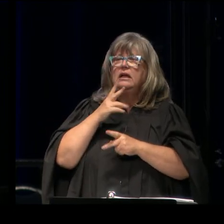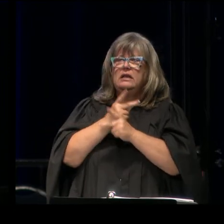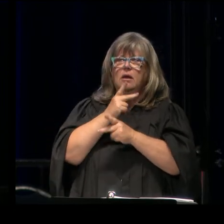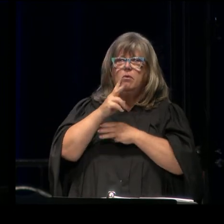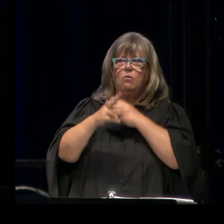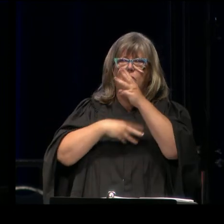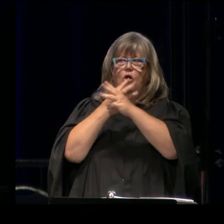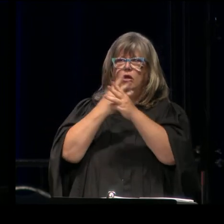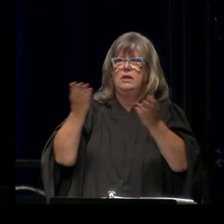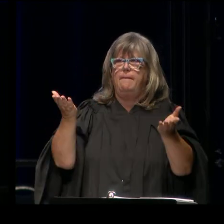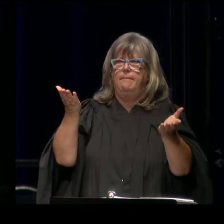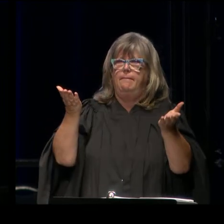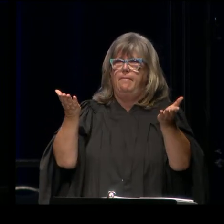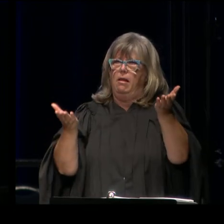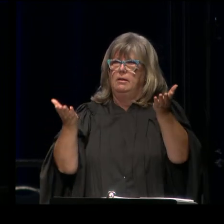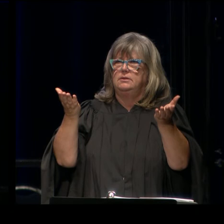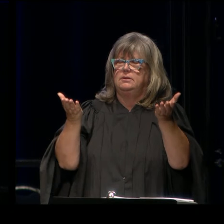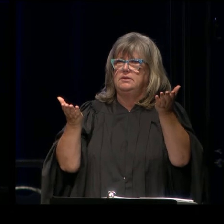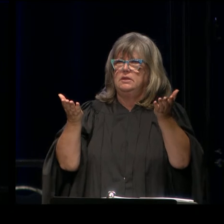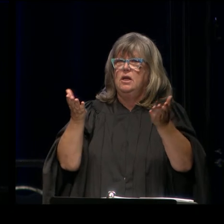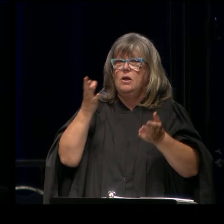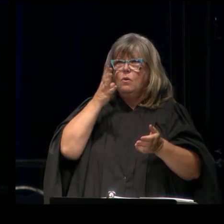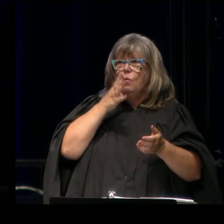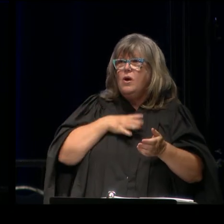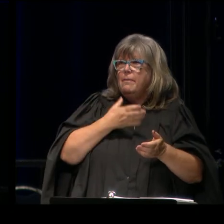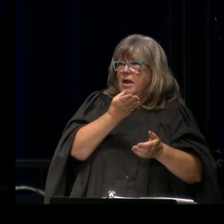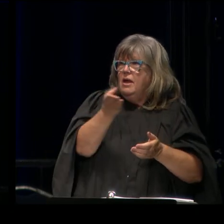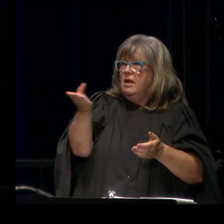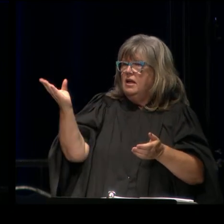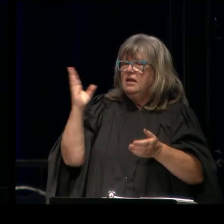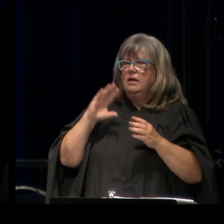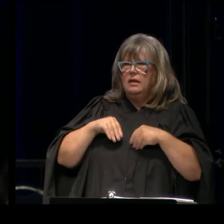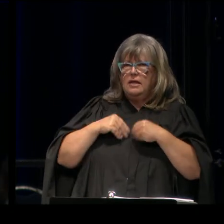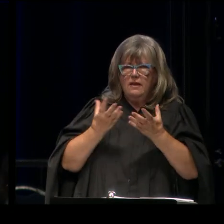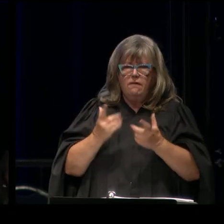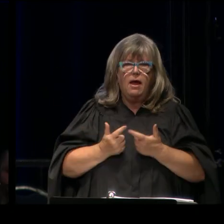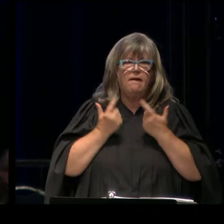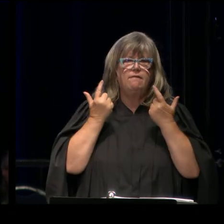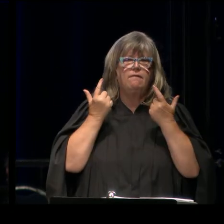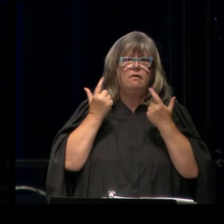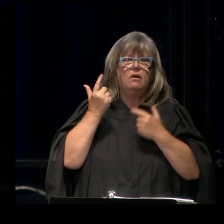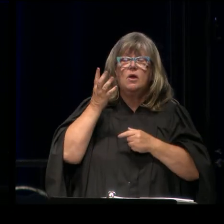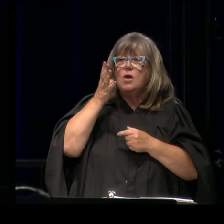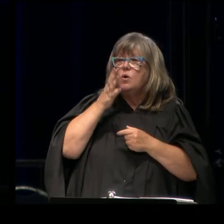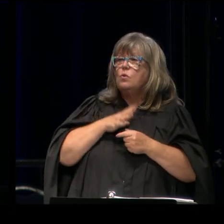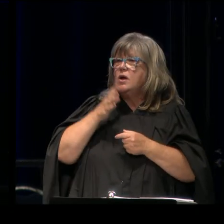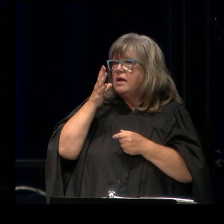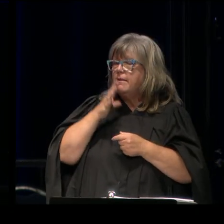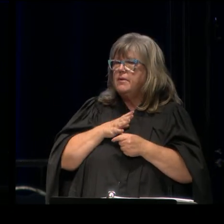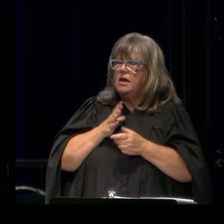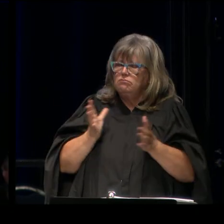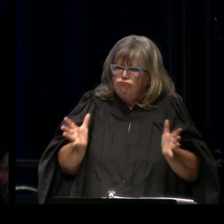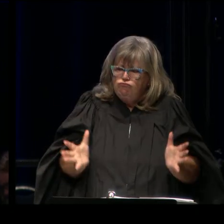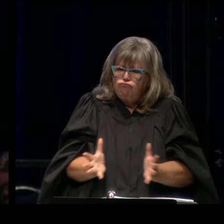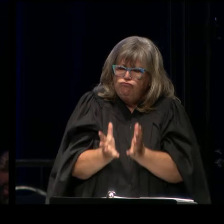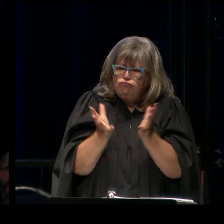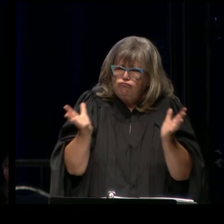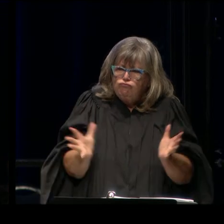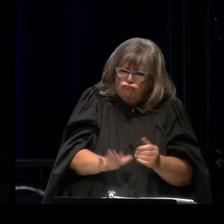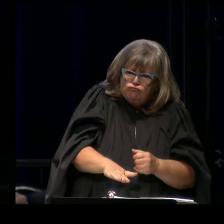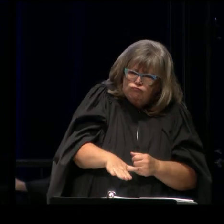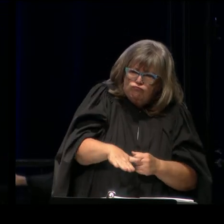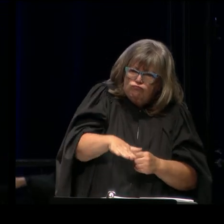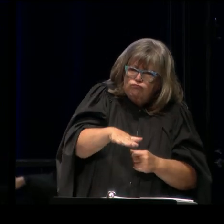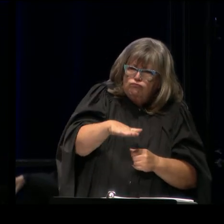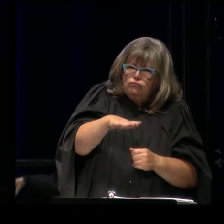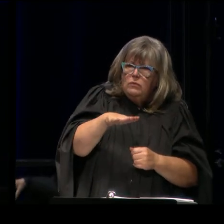world. Women are the ones who give life. Women who nurture life.